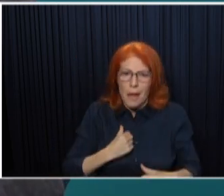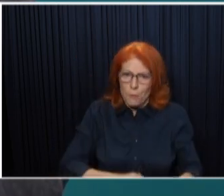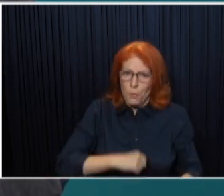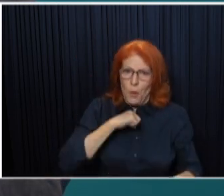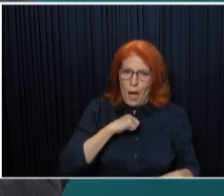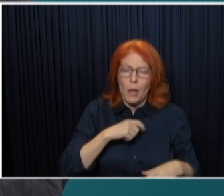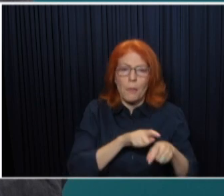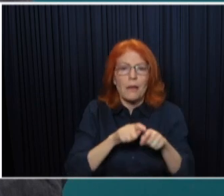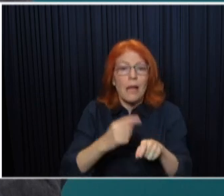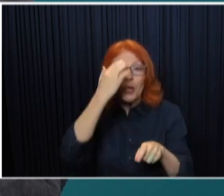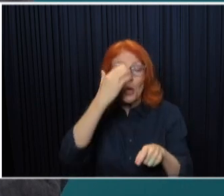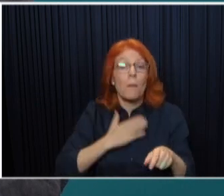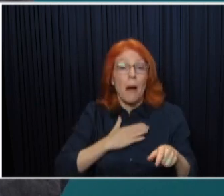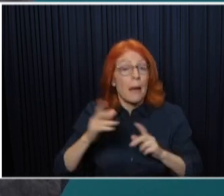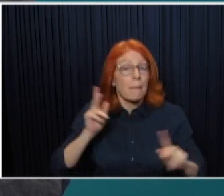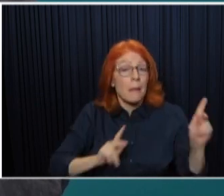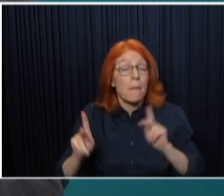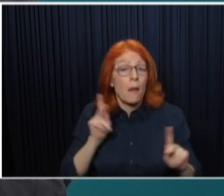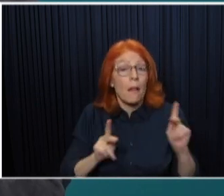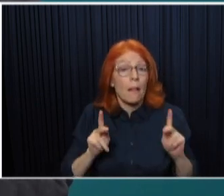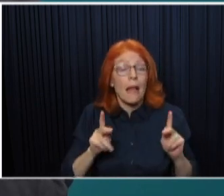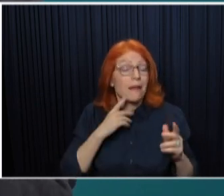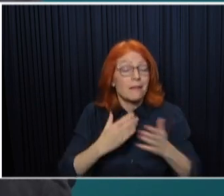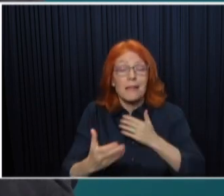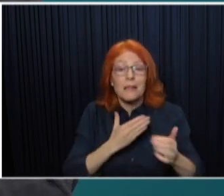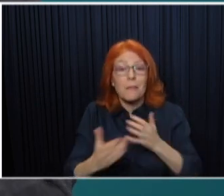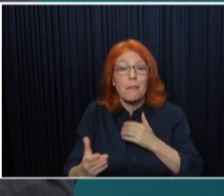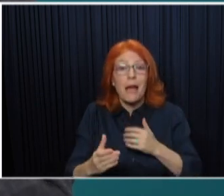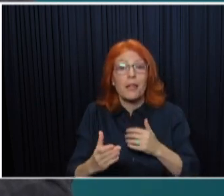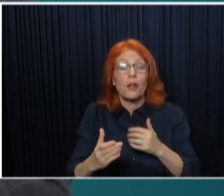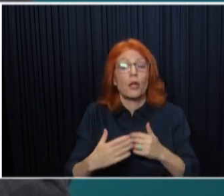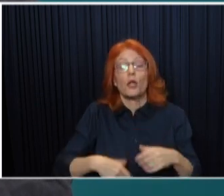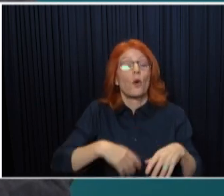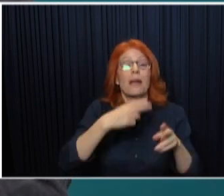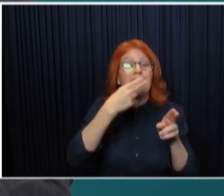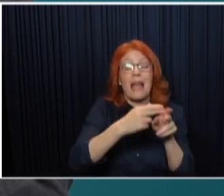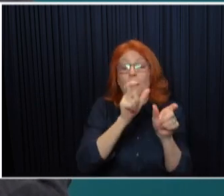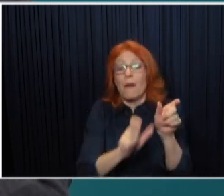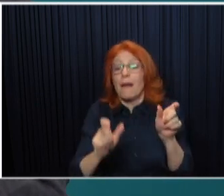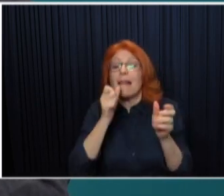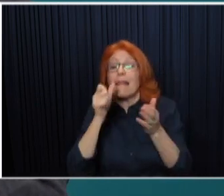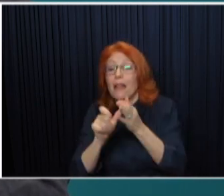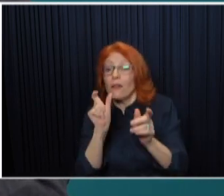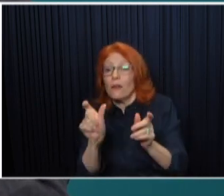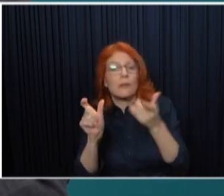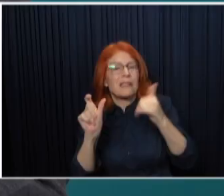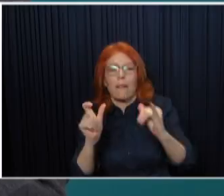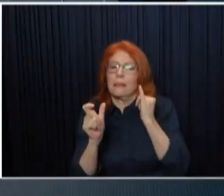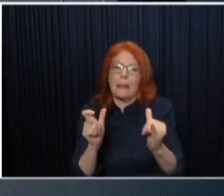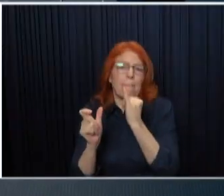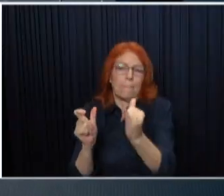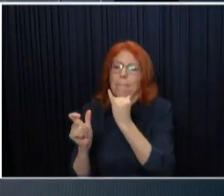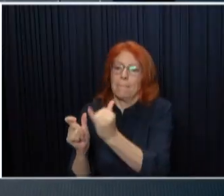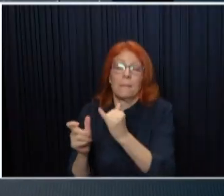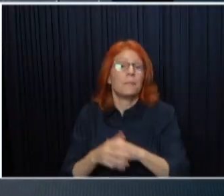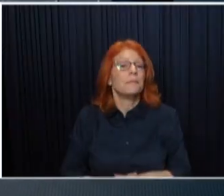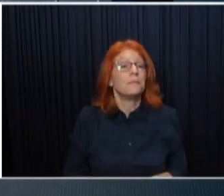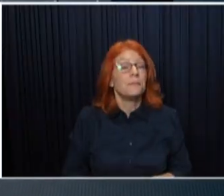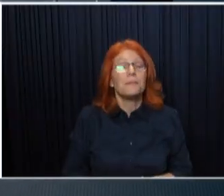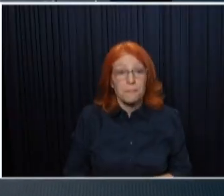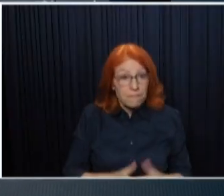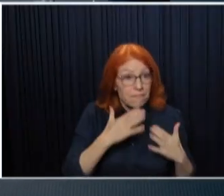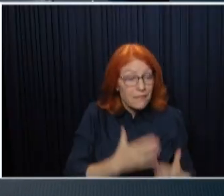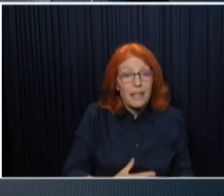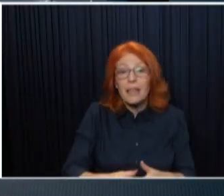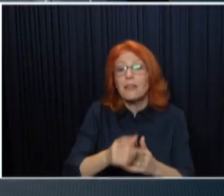also know my people, and regardless of the letter after your last name, you're my people. Ray Keeler, you